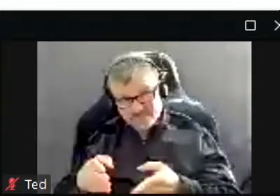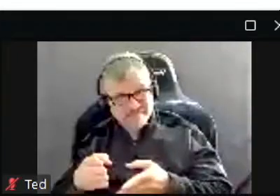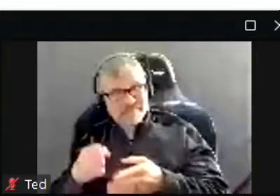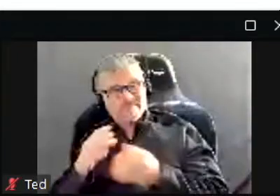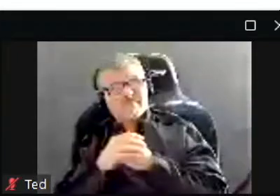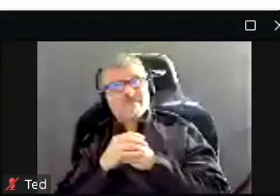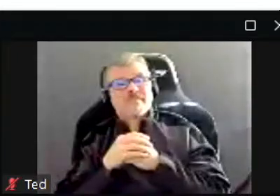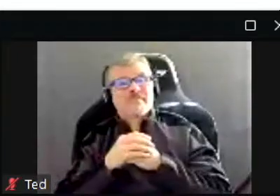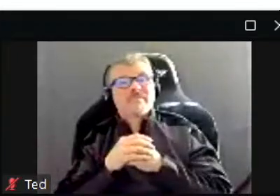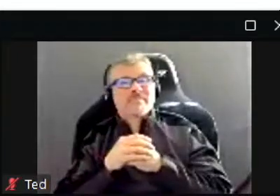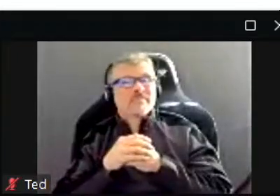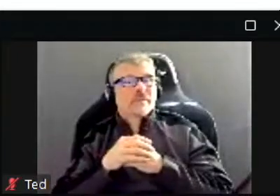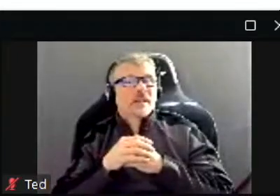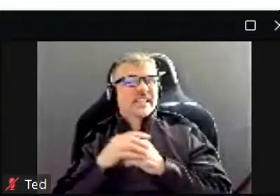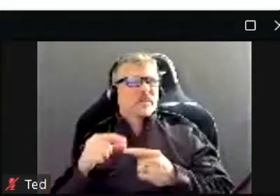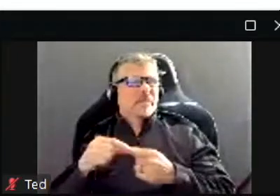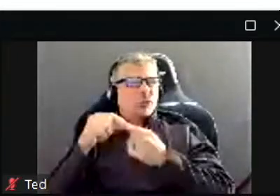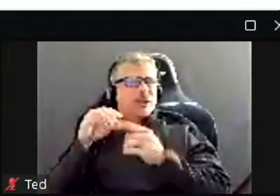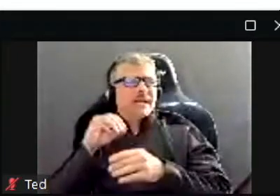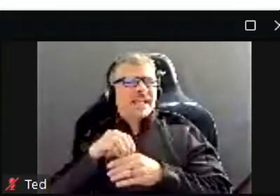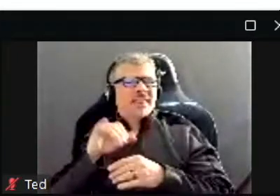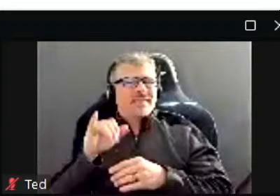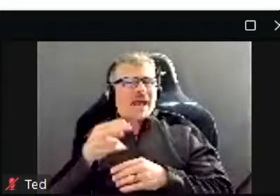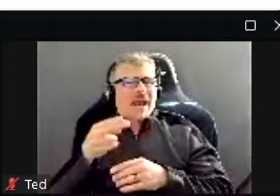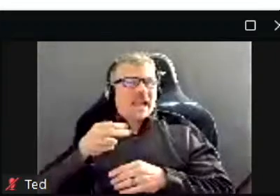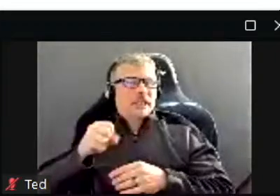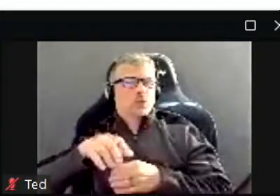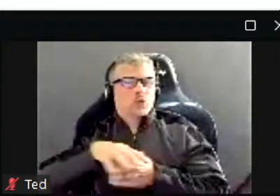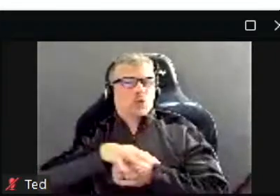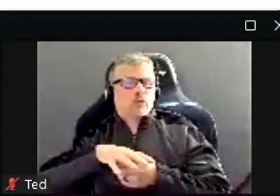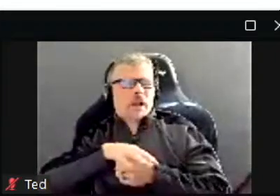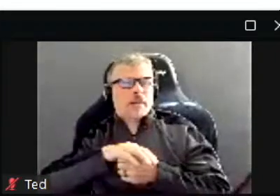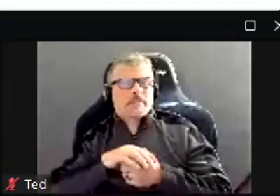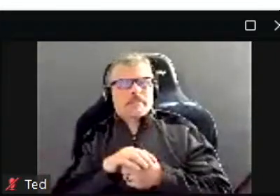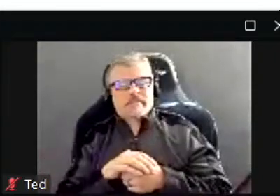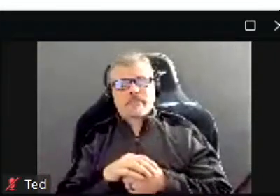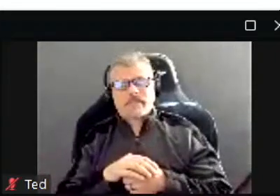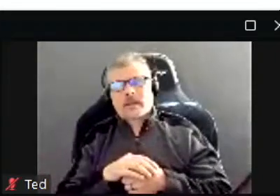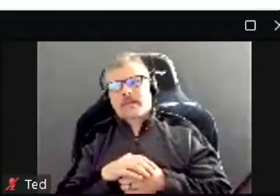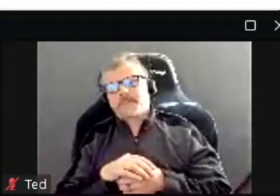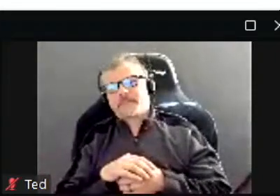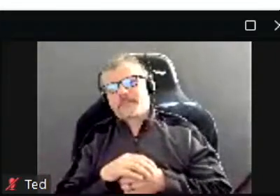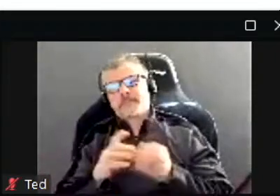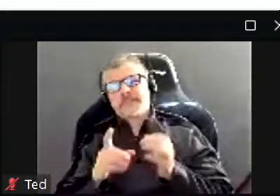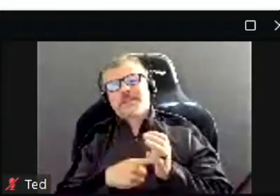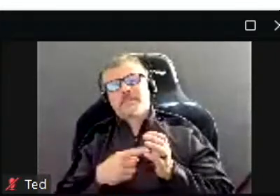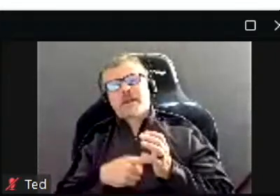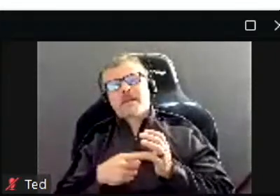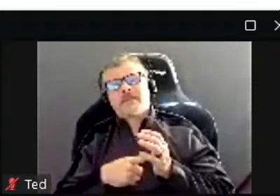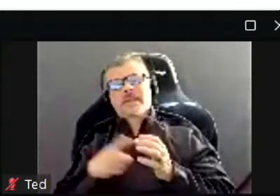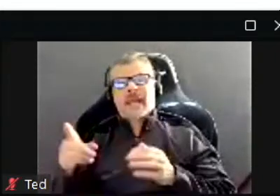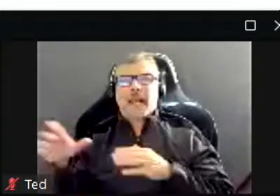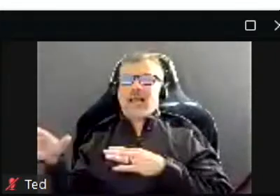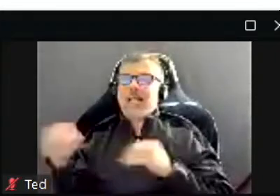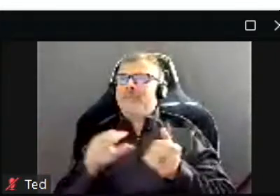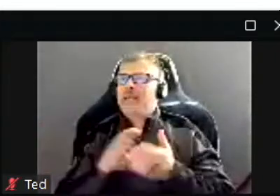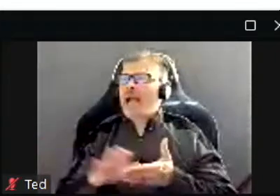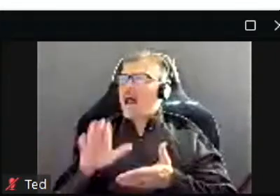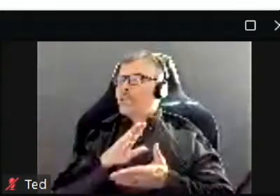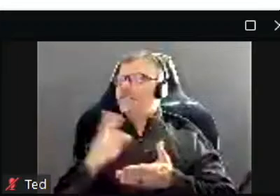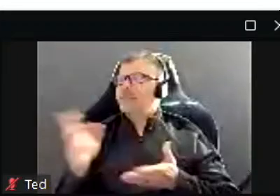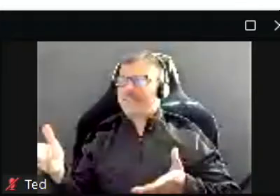the secondary realm, because sometimes they're leaving college and not really